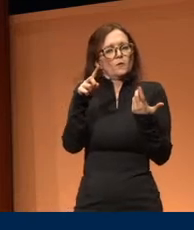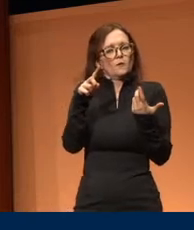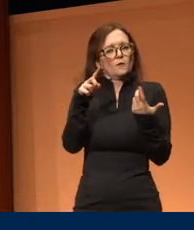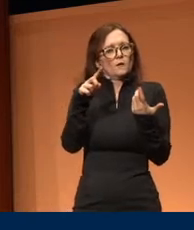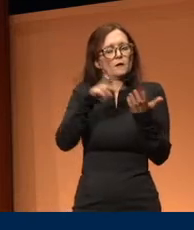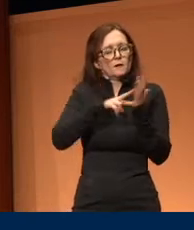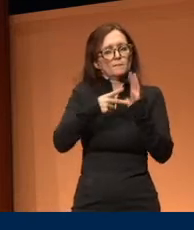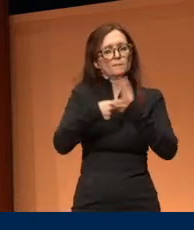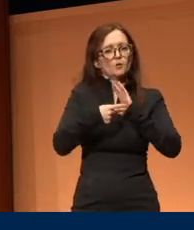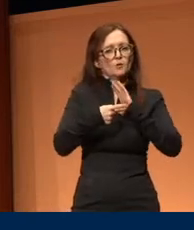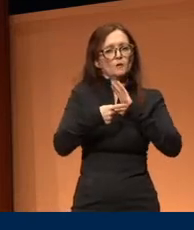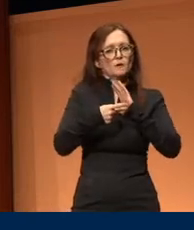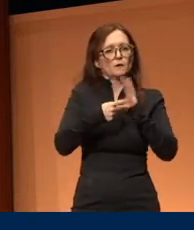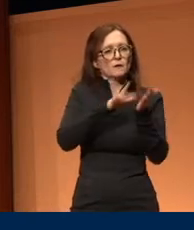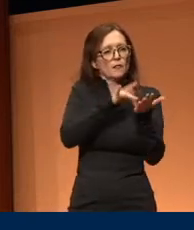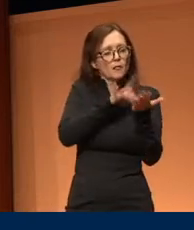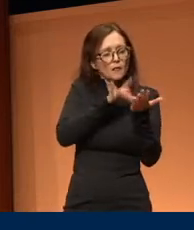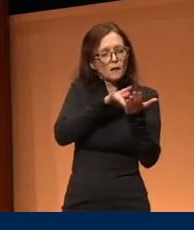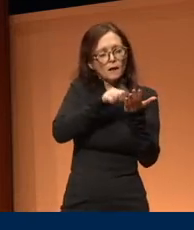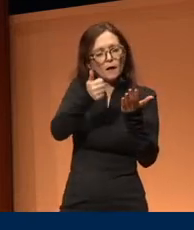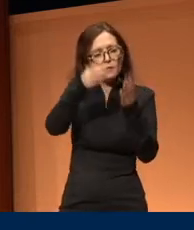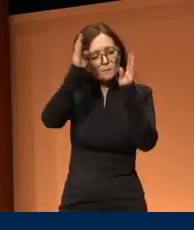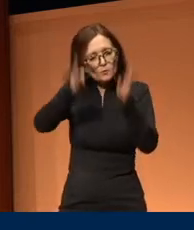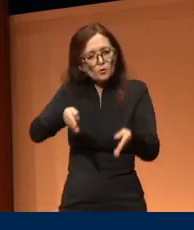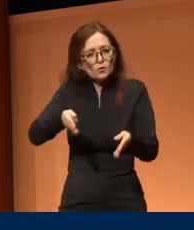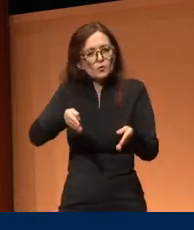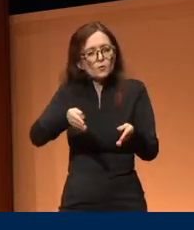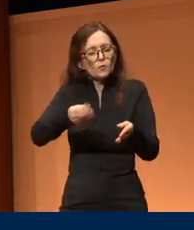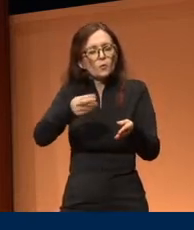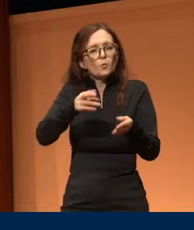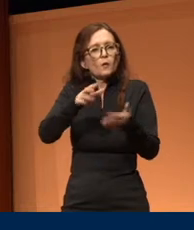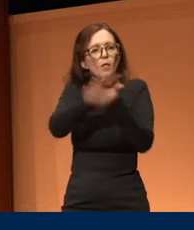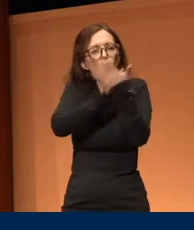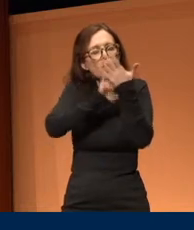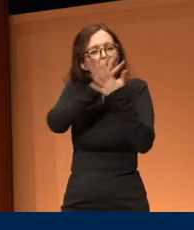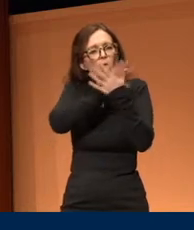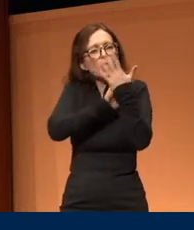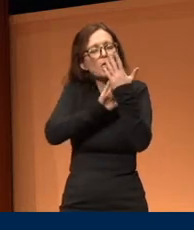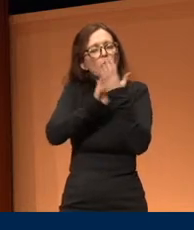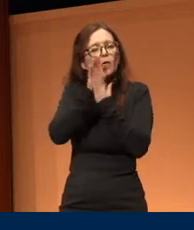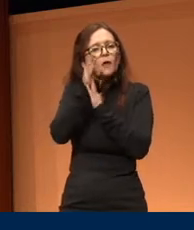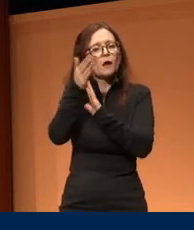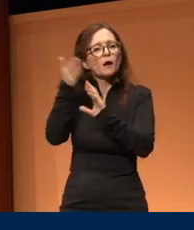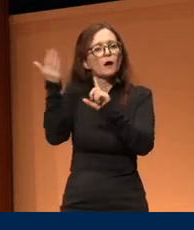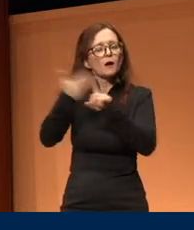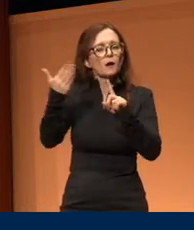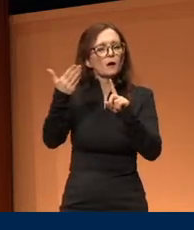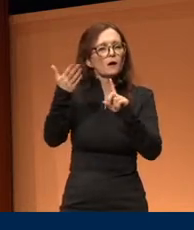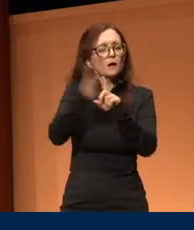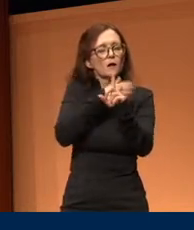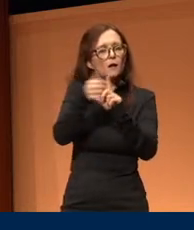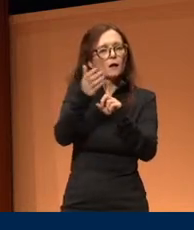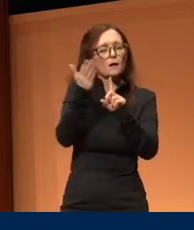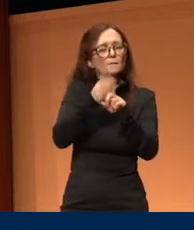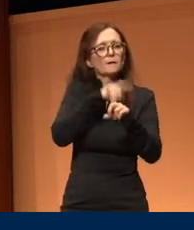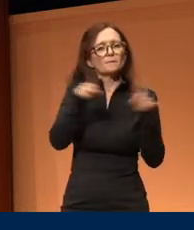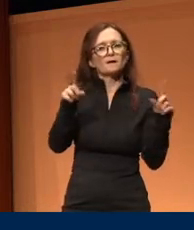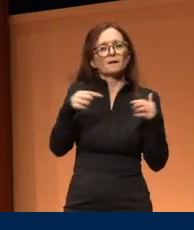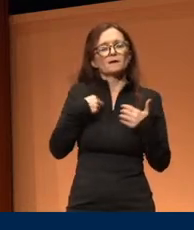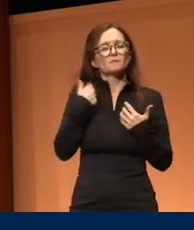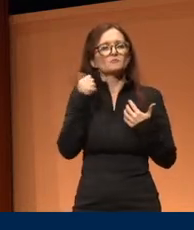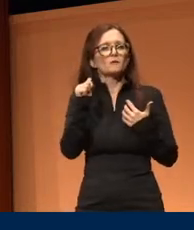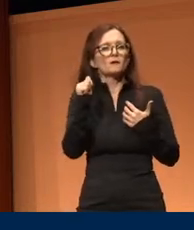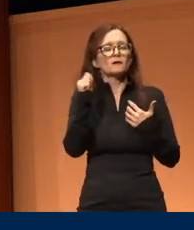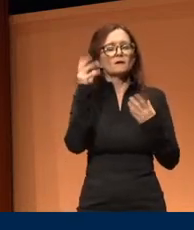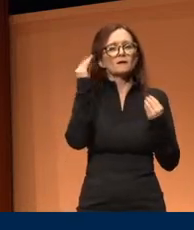purposes, to manipulate someone, to coerce. Although, would that still be love in that case? I'm trying to imagine